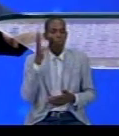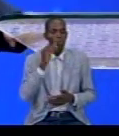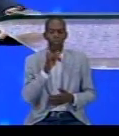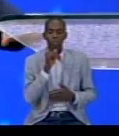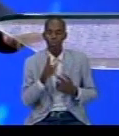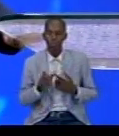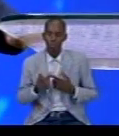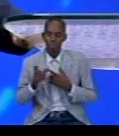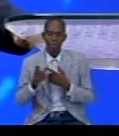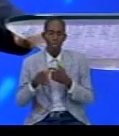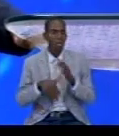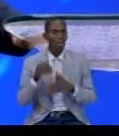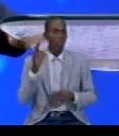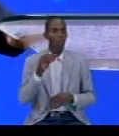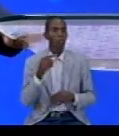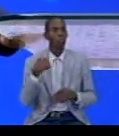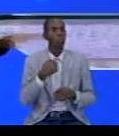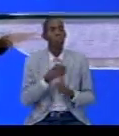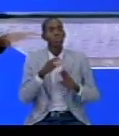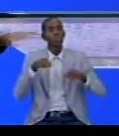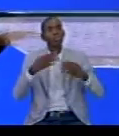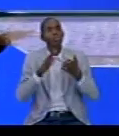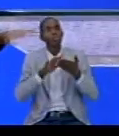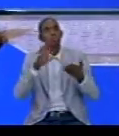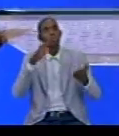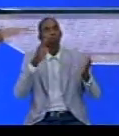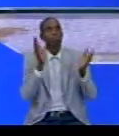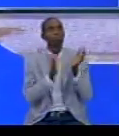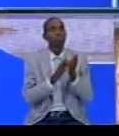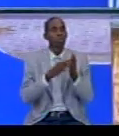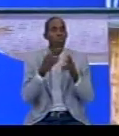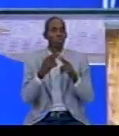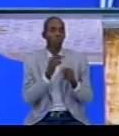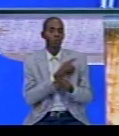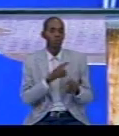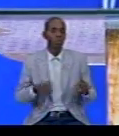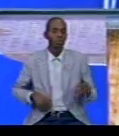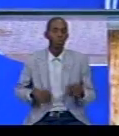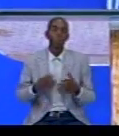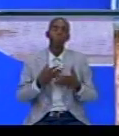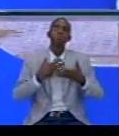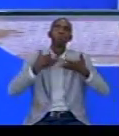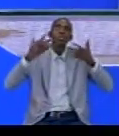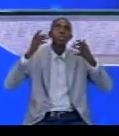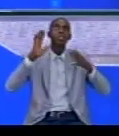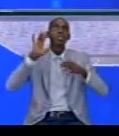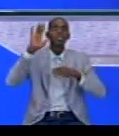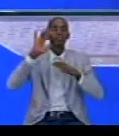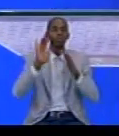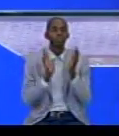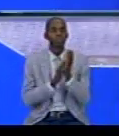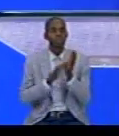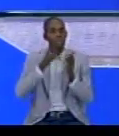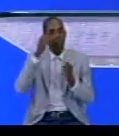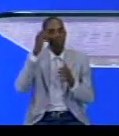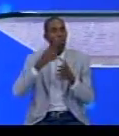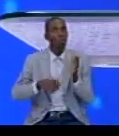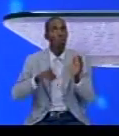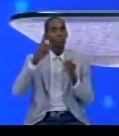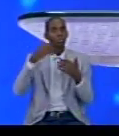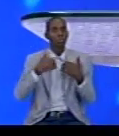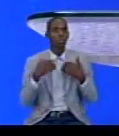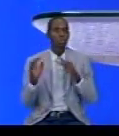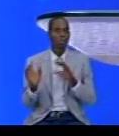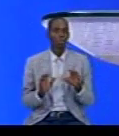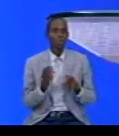give glory to God. We'll praise the name of the Lord. We will shout his praise because of what he has done. And it says, and